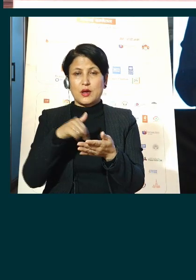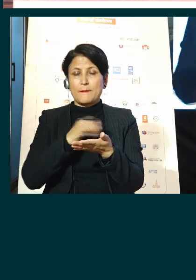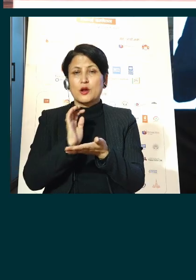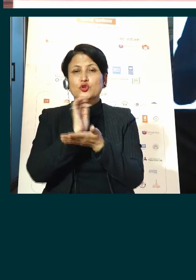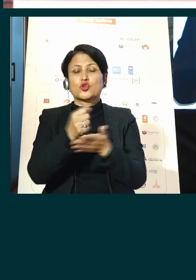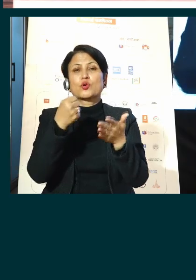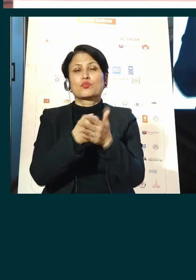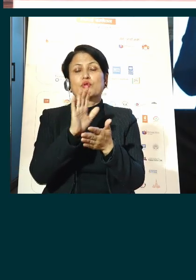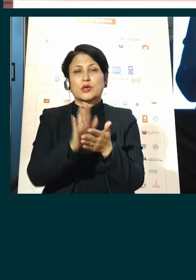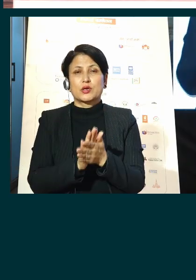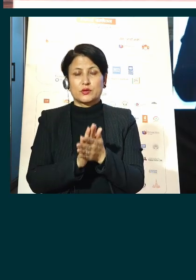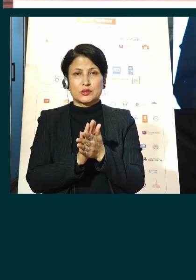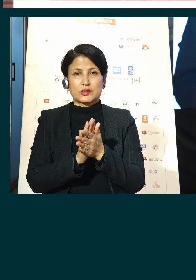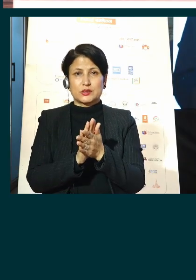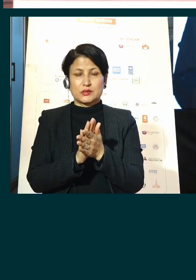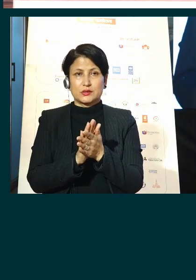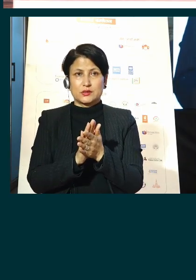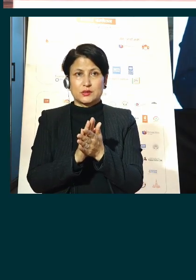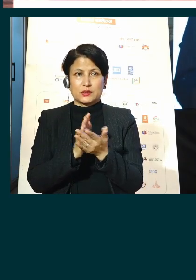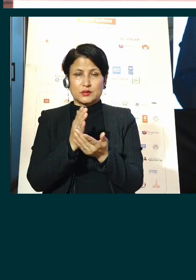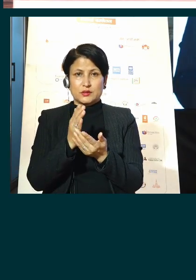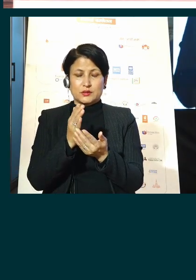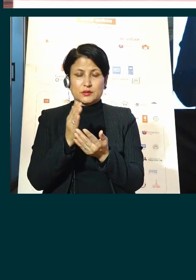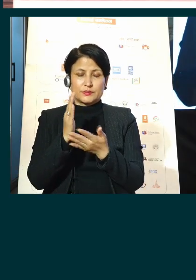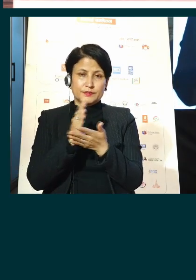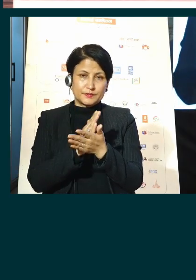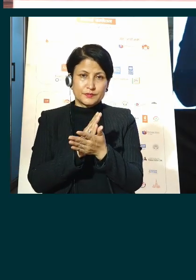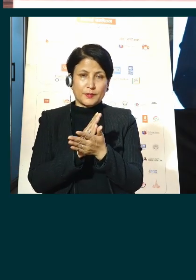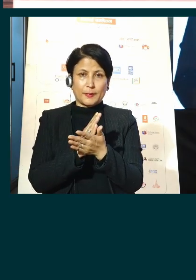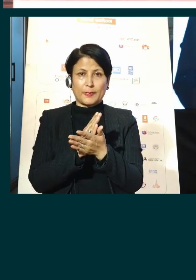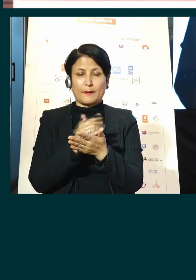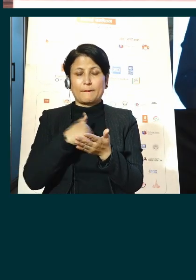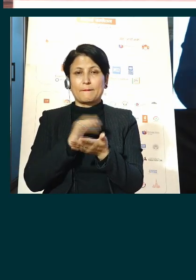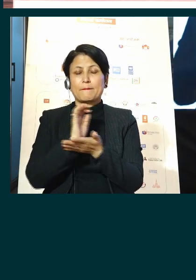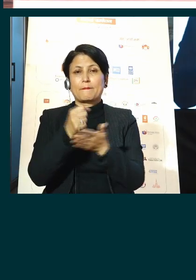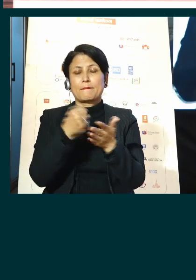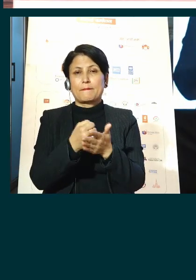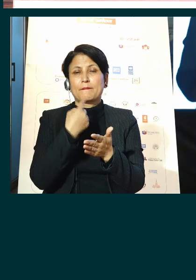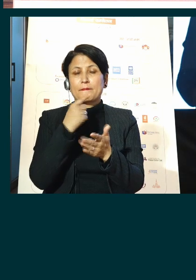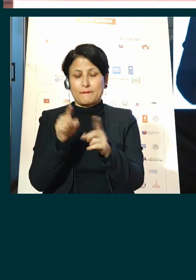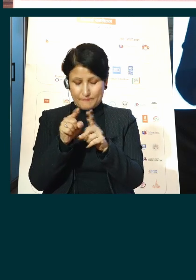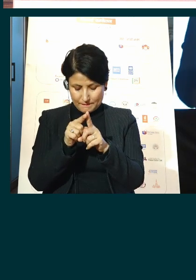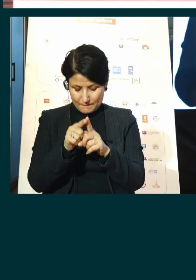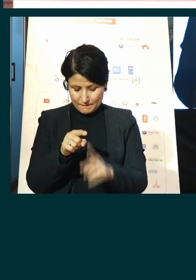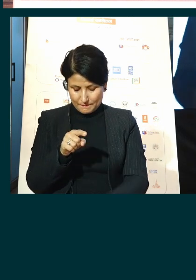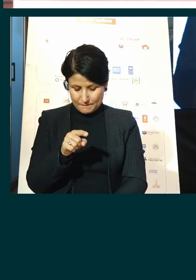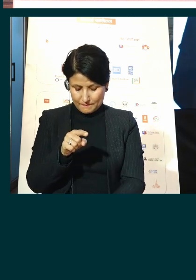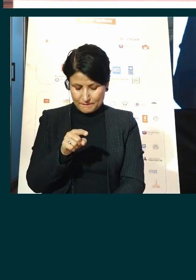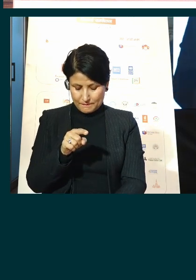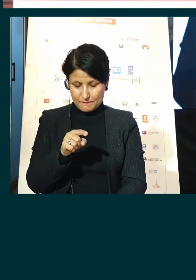to push forward the shift of toxic masculinity into positive masculinity, and how you've been engaging boys,